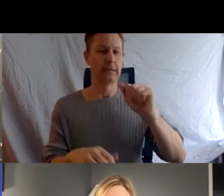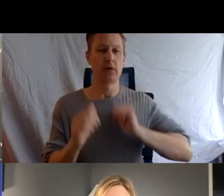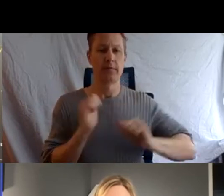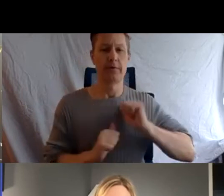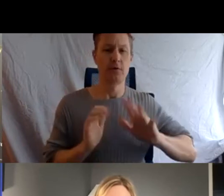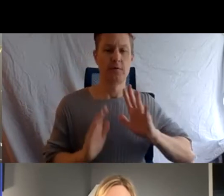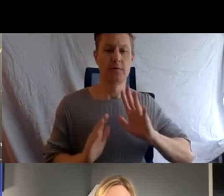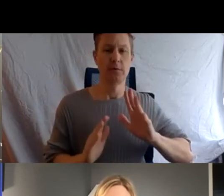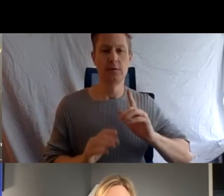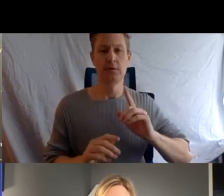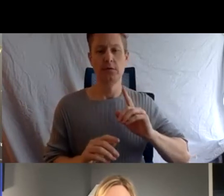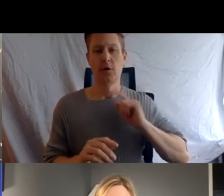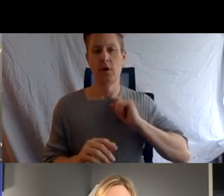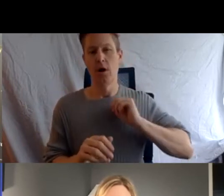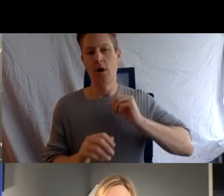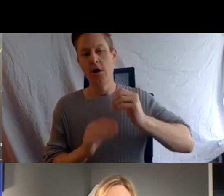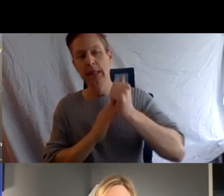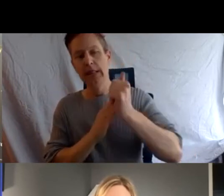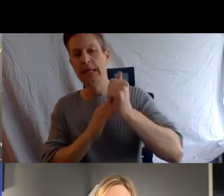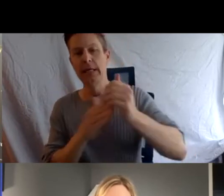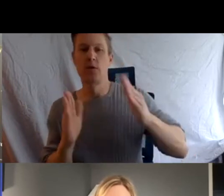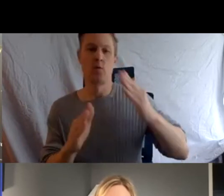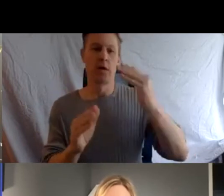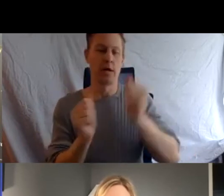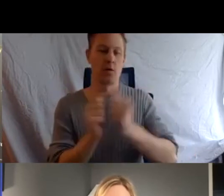within animation, which I think is so cool.